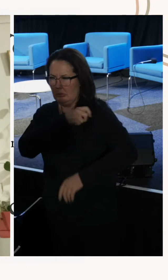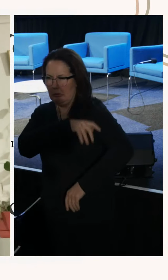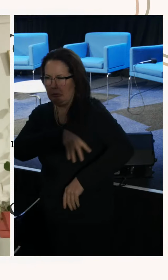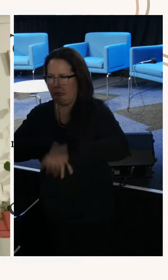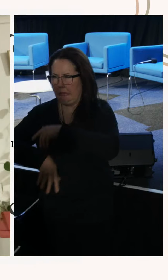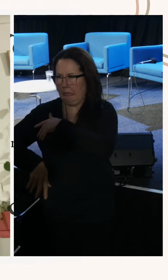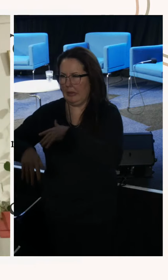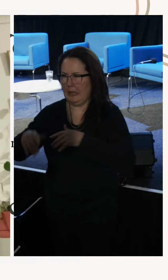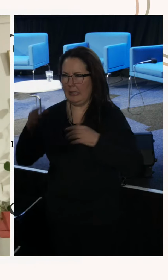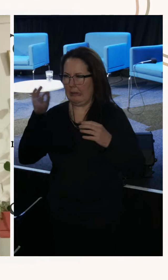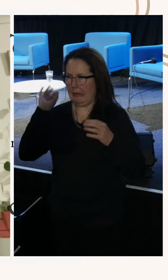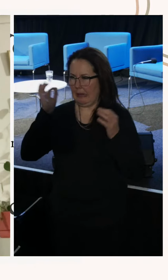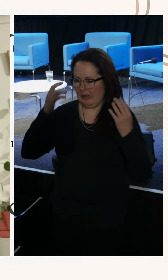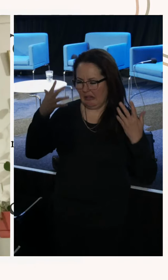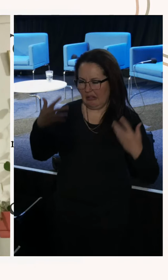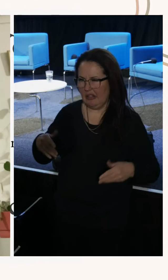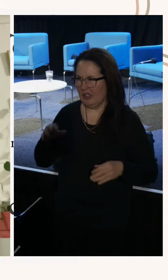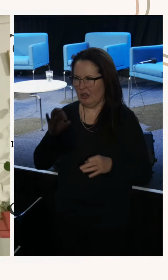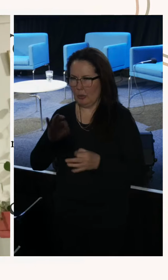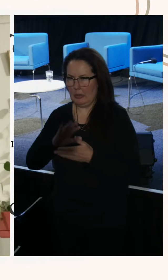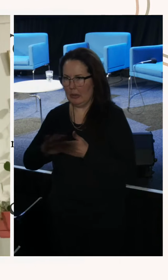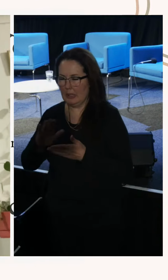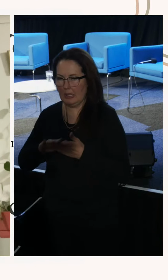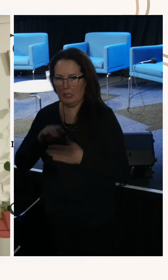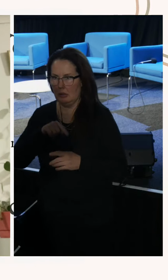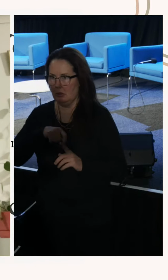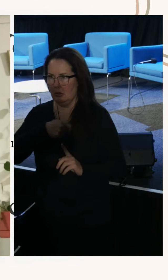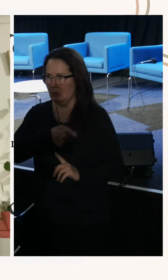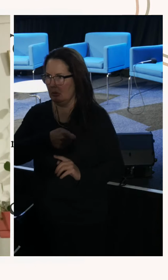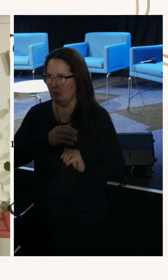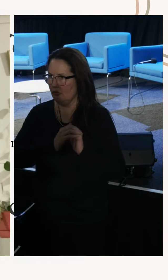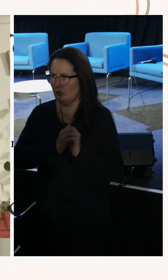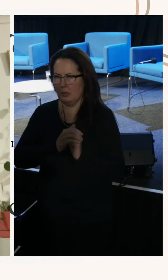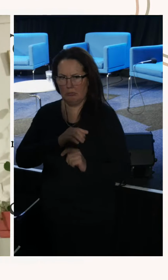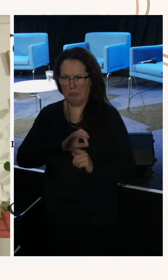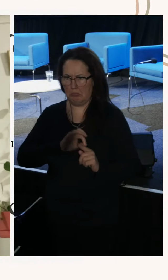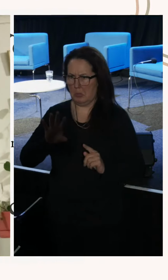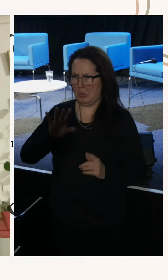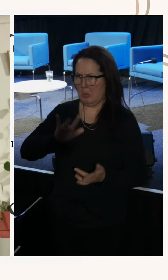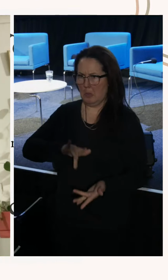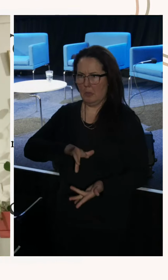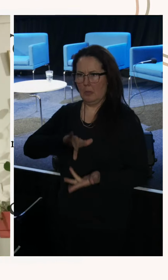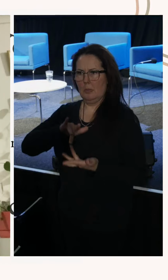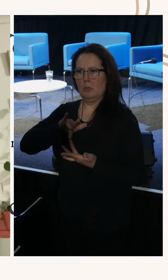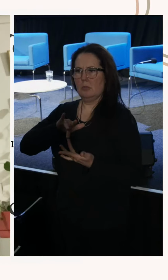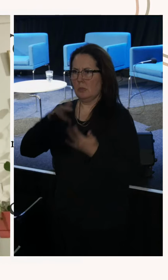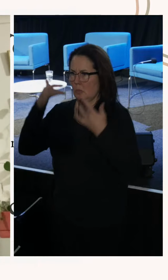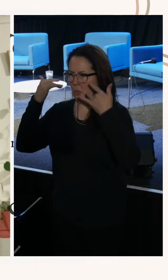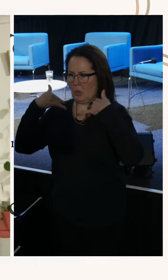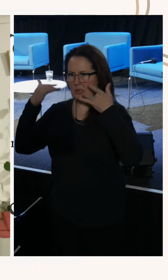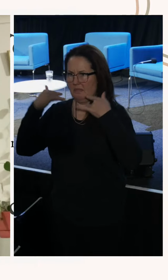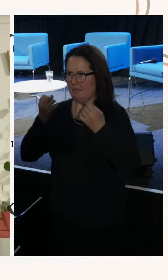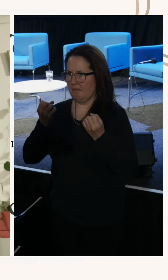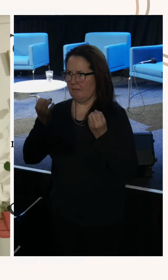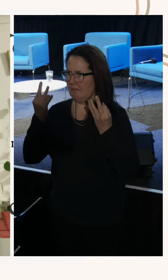was lean with short, straight hair, everything in its place, no sign of sweat ever. It was stark and